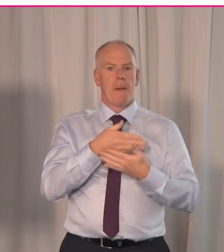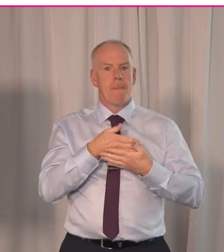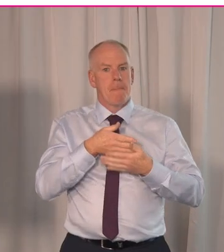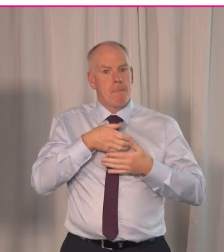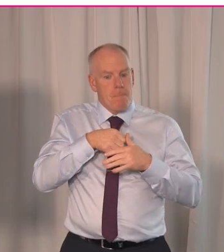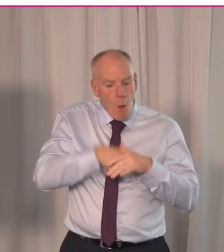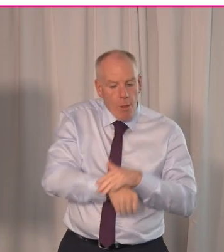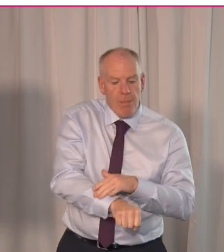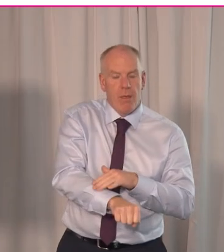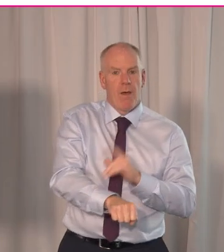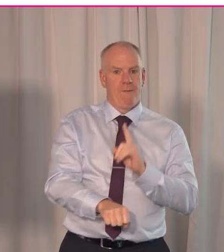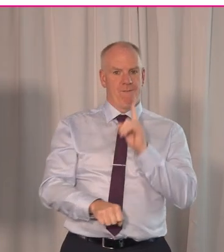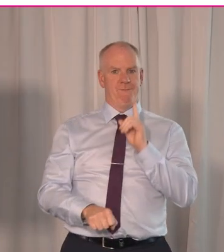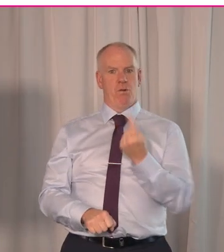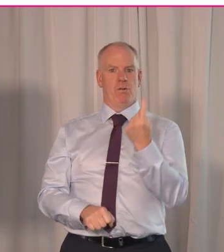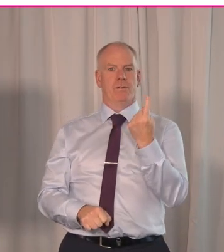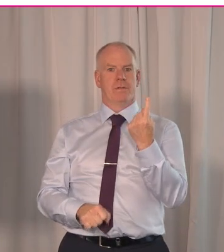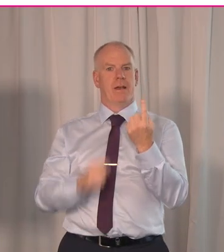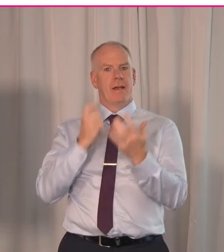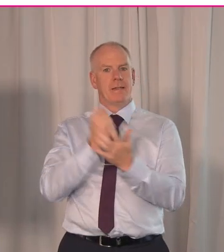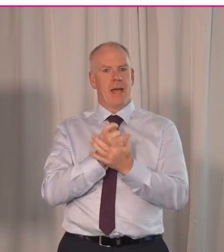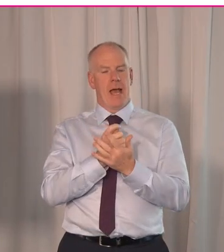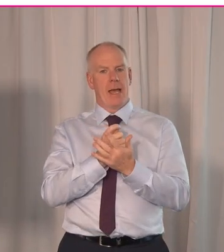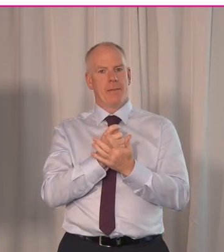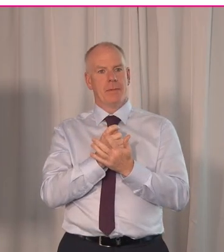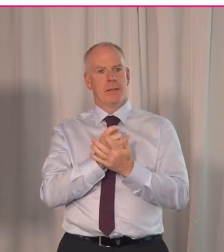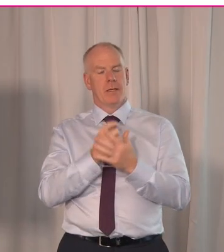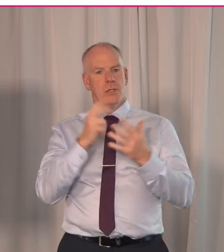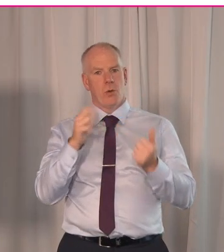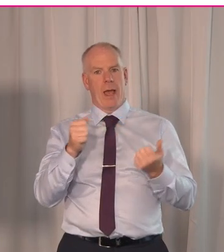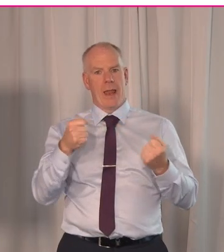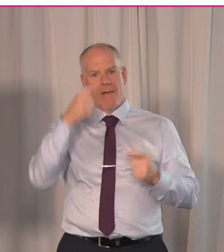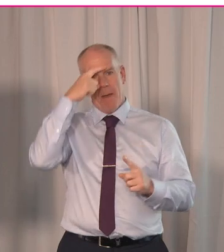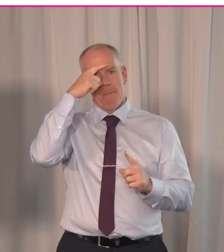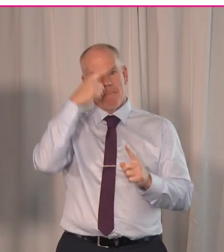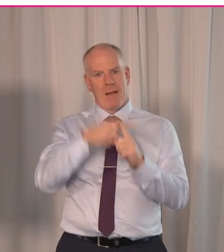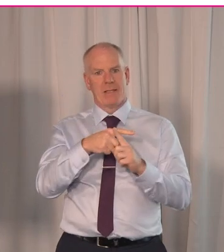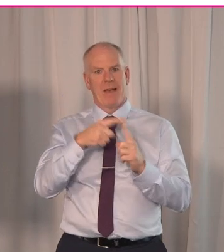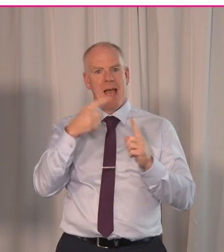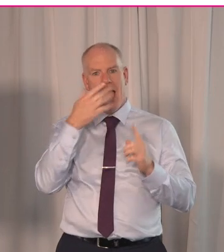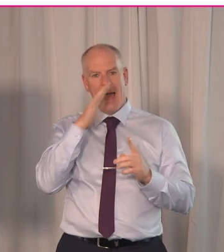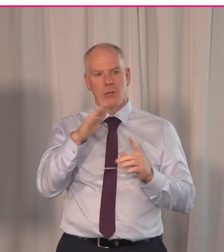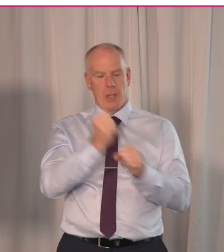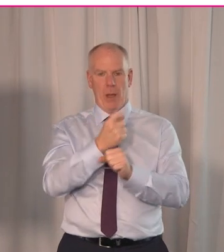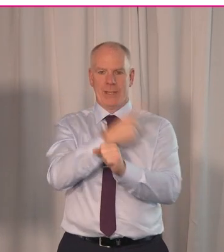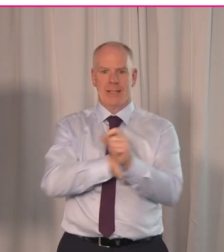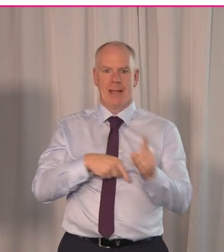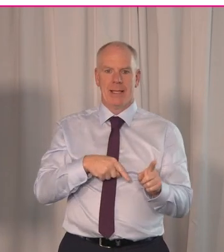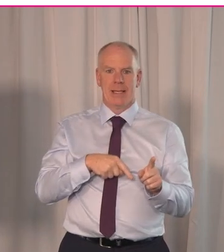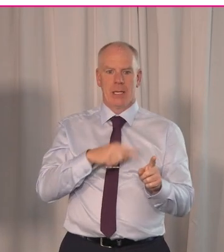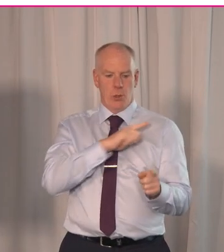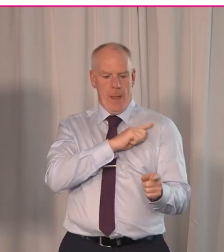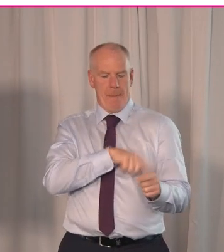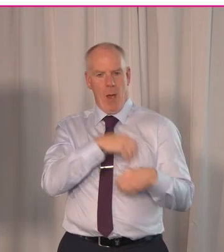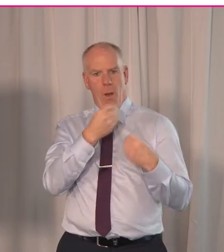first opportunity we have to celebrate disability, to have a positive attitude, and to begin to think about an empowering